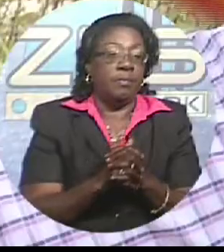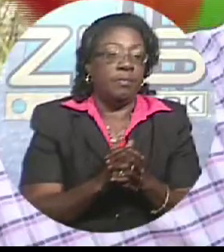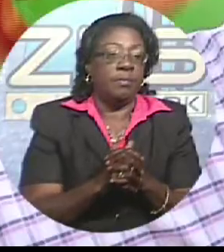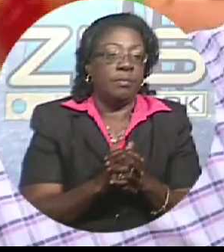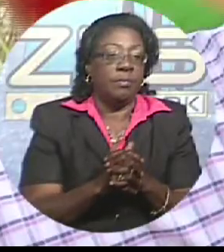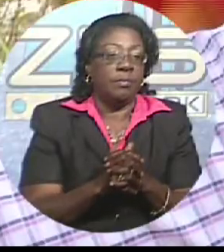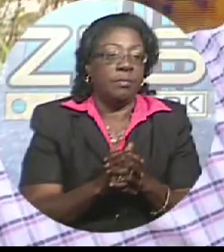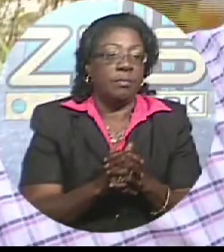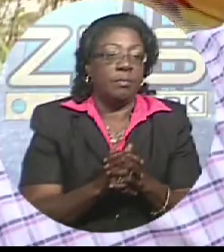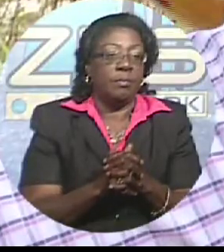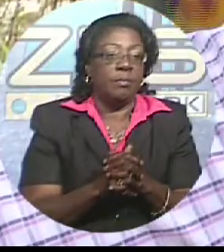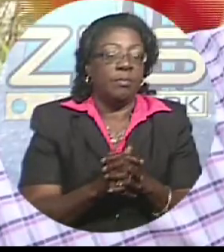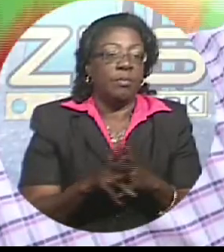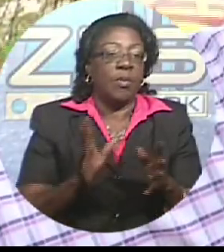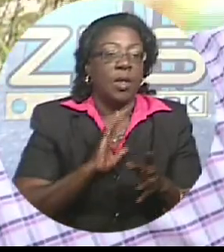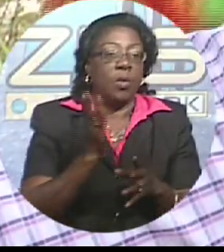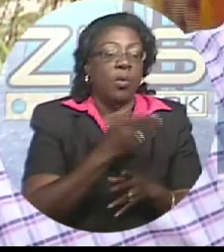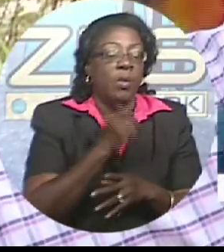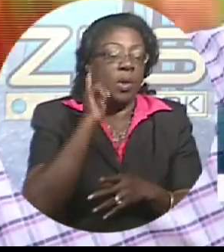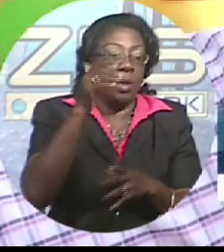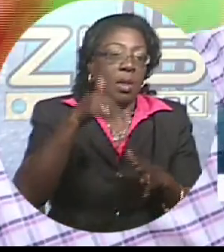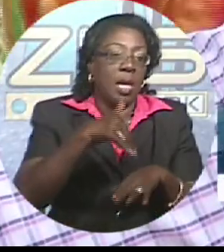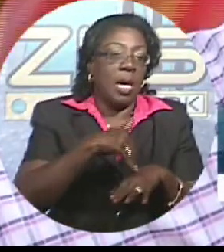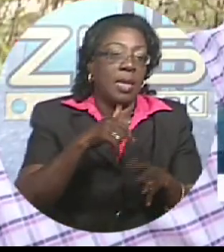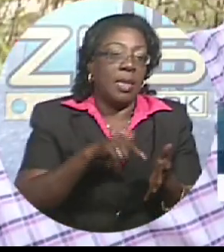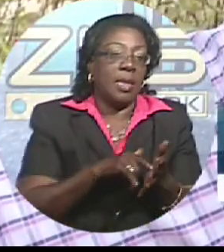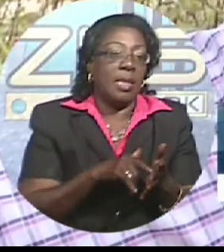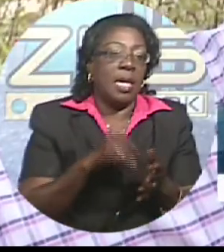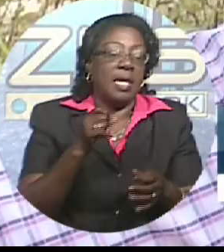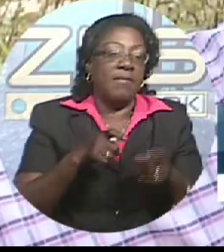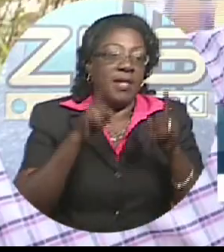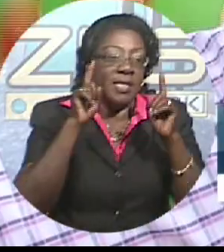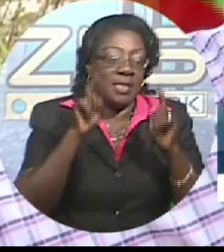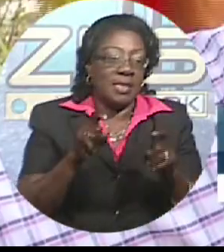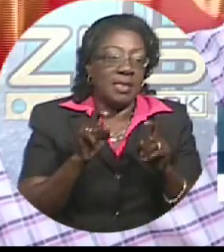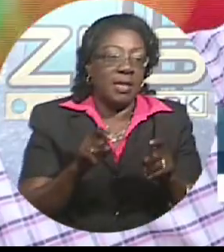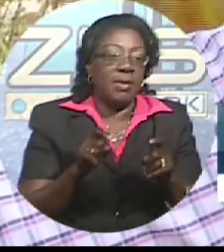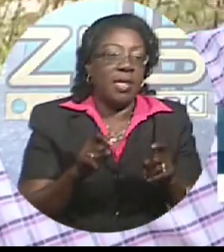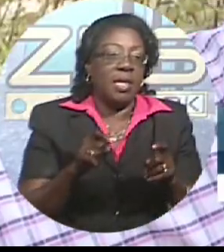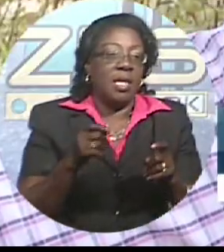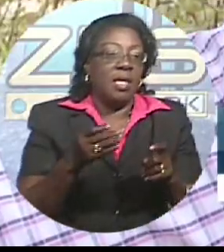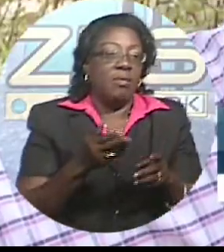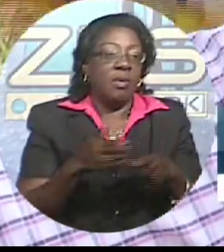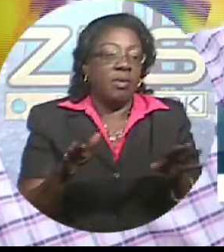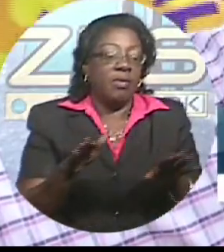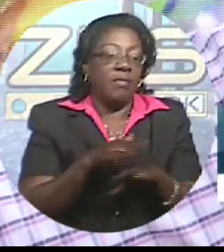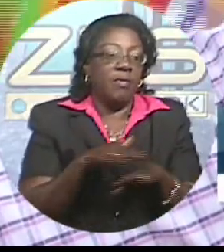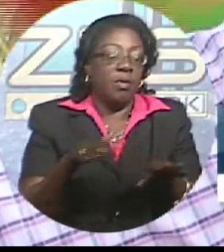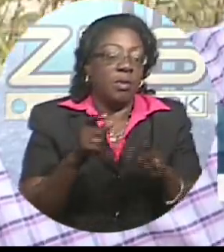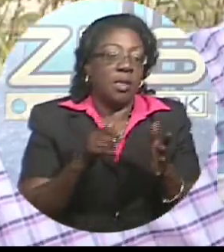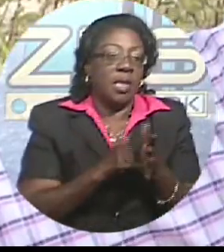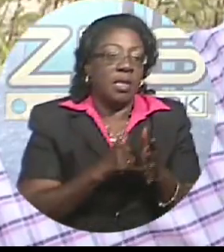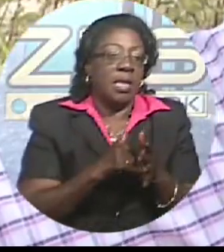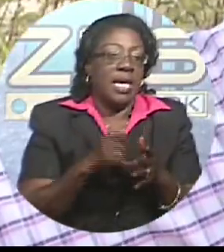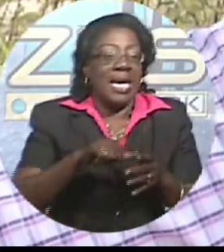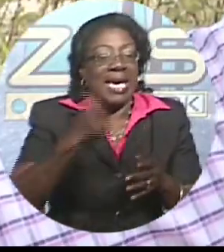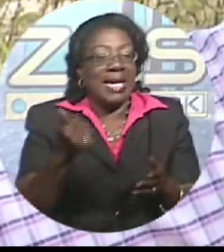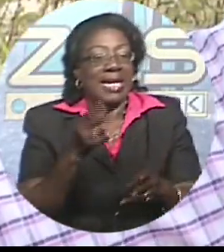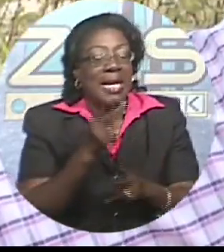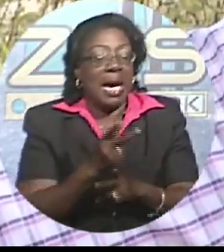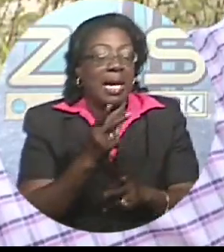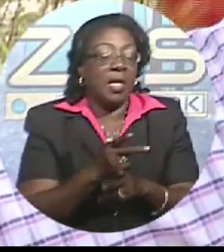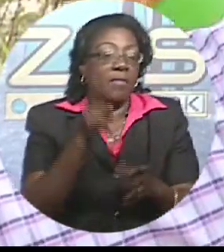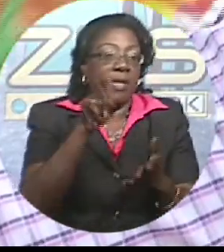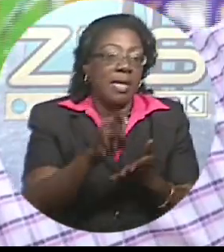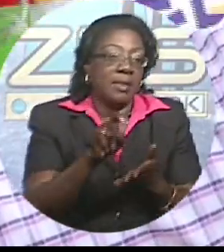fact, we would look at it and, if necessary, repeal it. Any type of taxation that causes the most